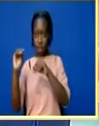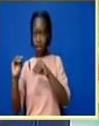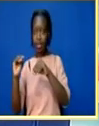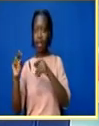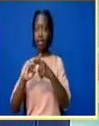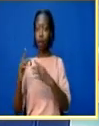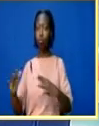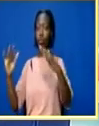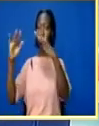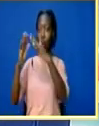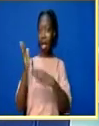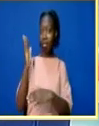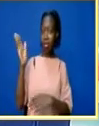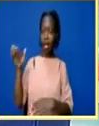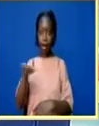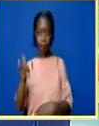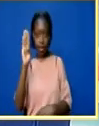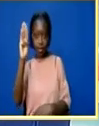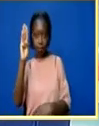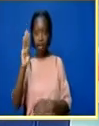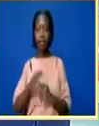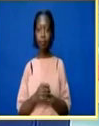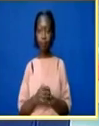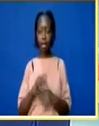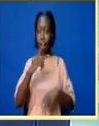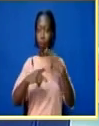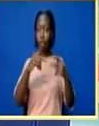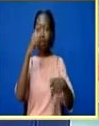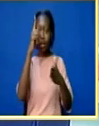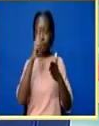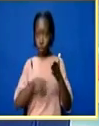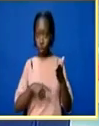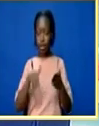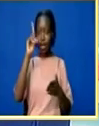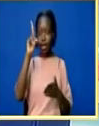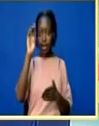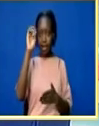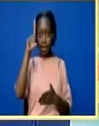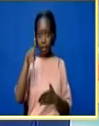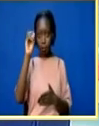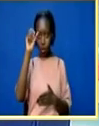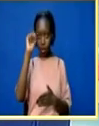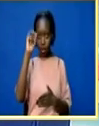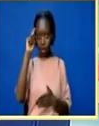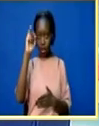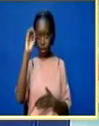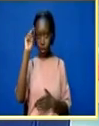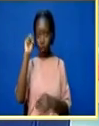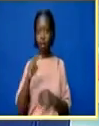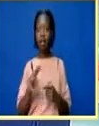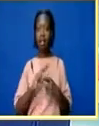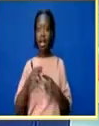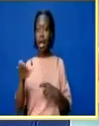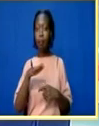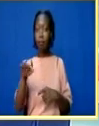there. Okay. The process is called deposition. Okay. And the place is called a